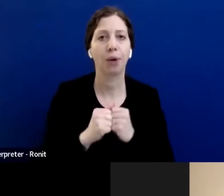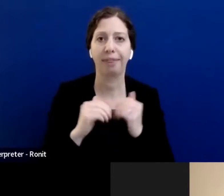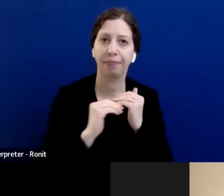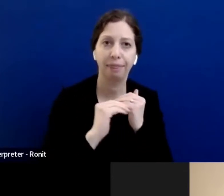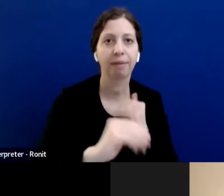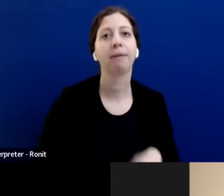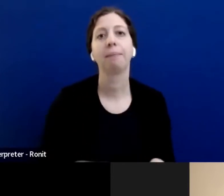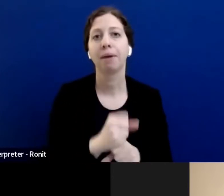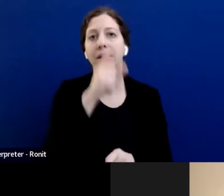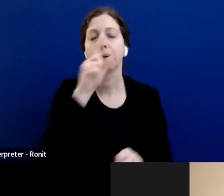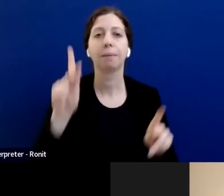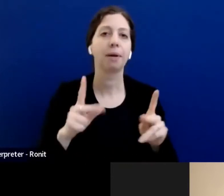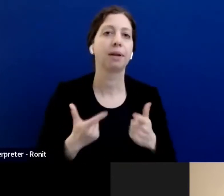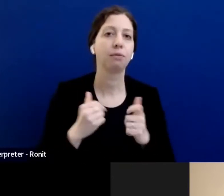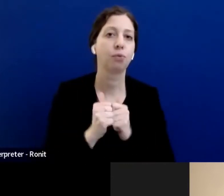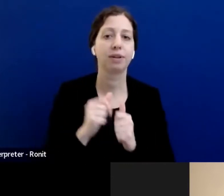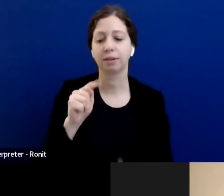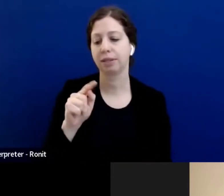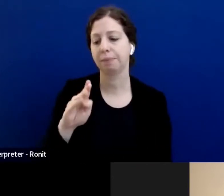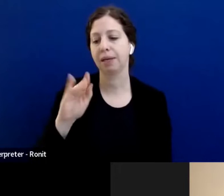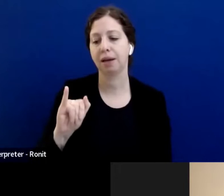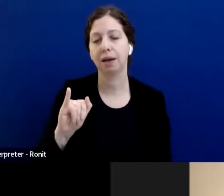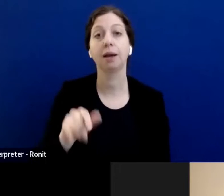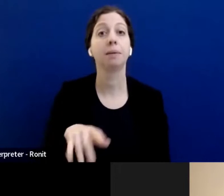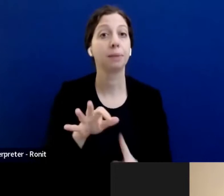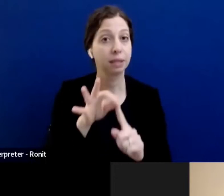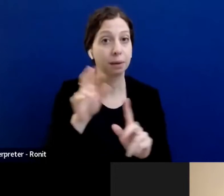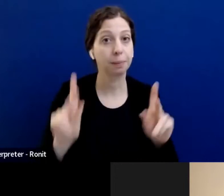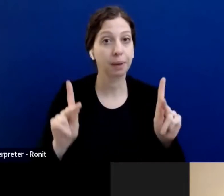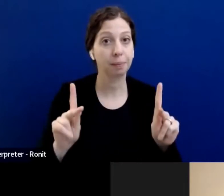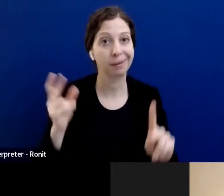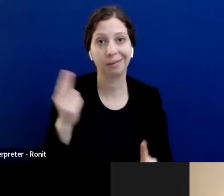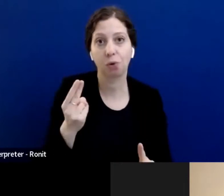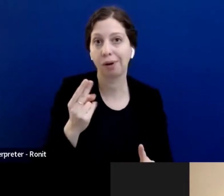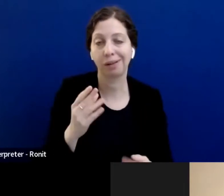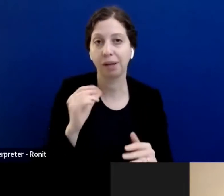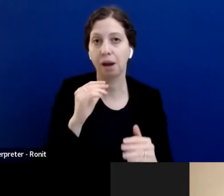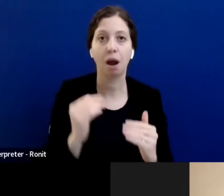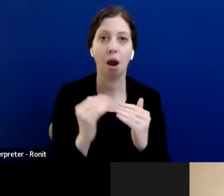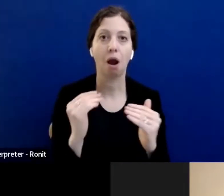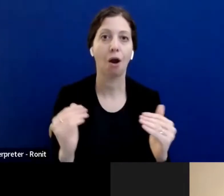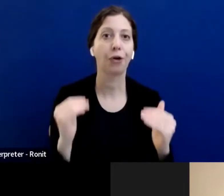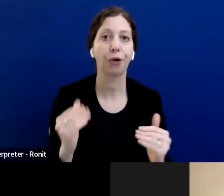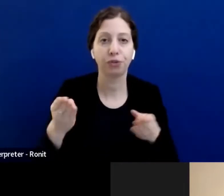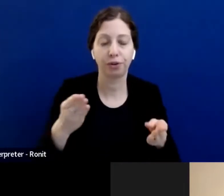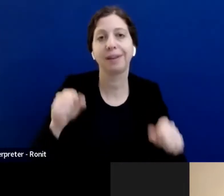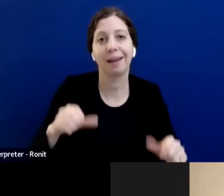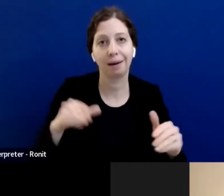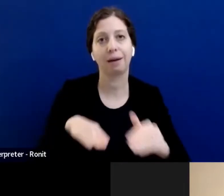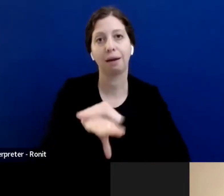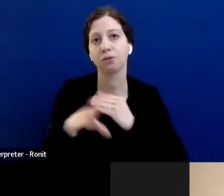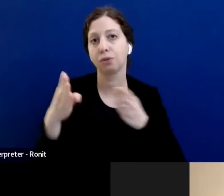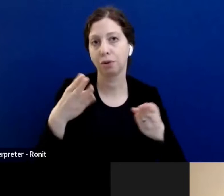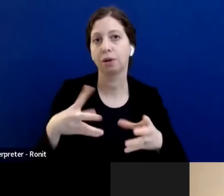who is living with TBI, particularly people who have been historically underserved, can access services. And that